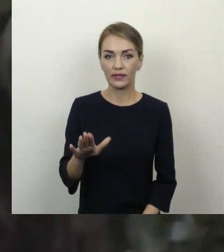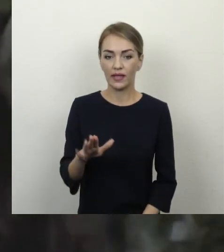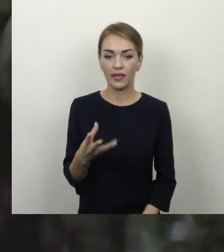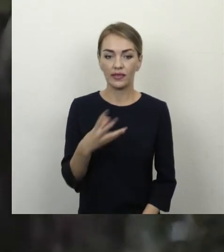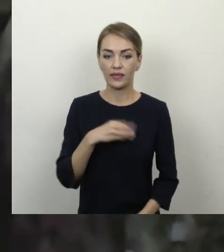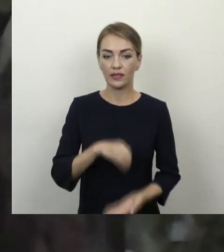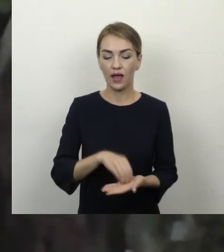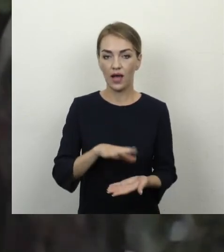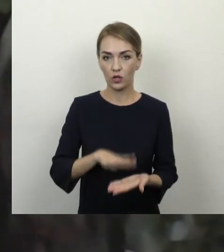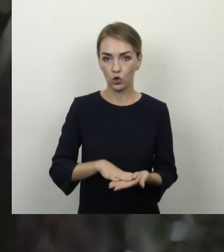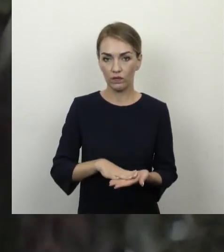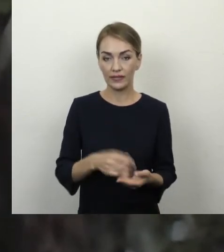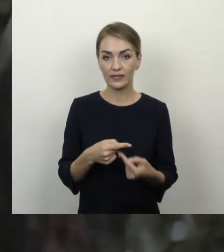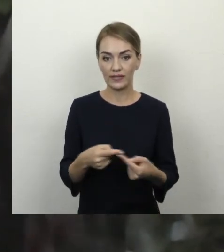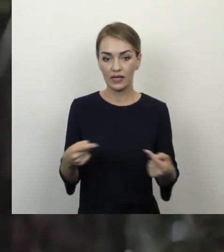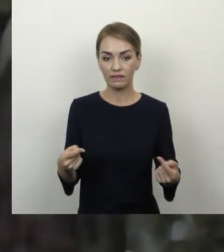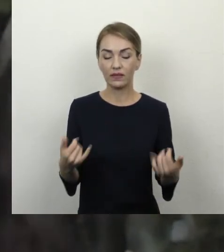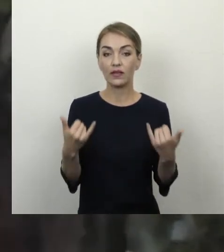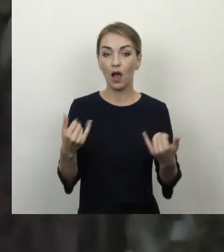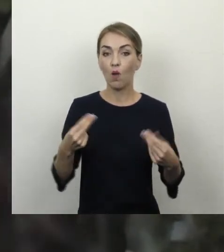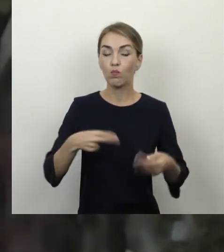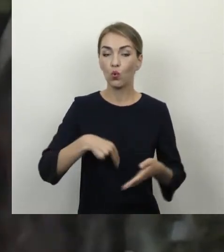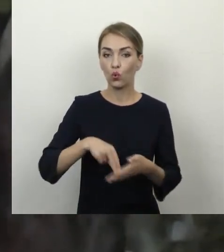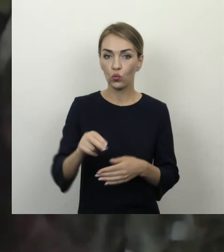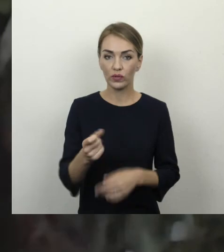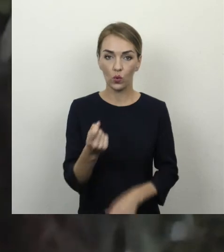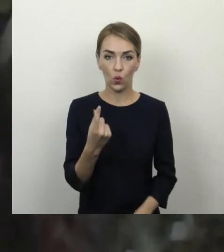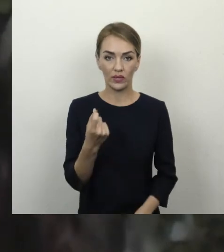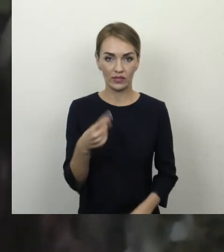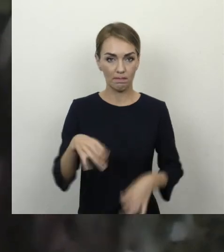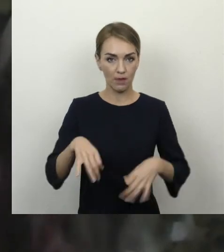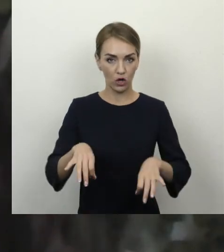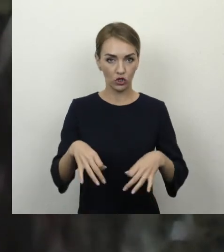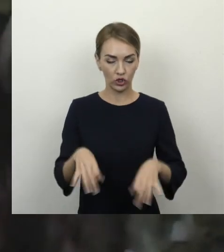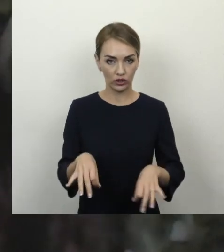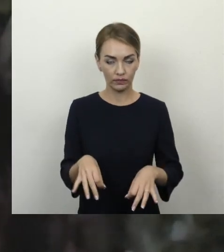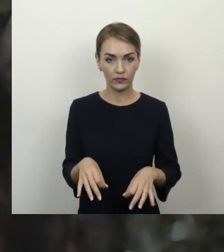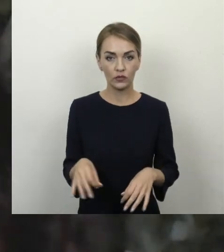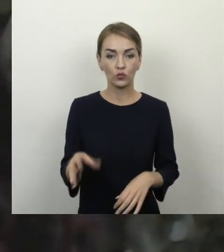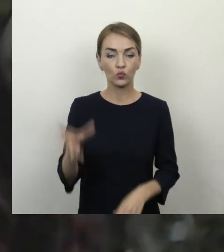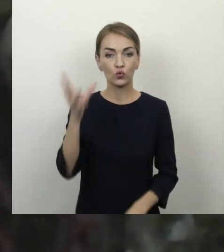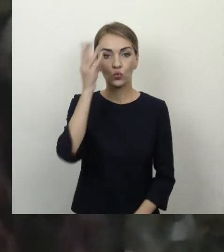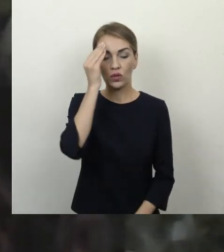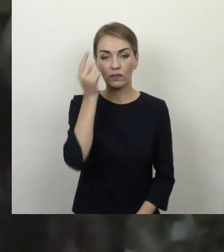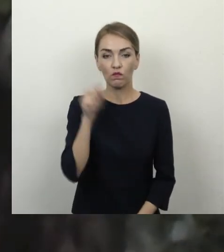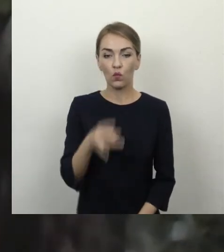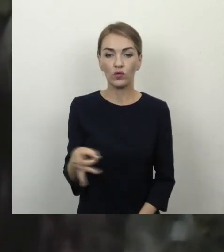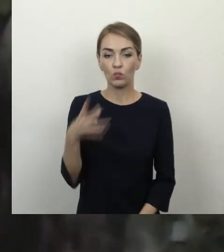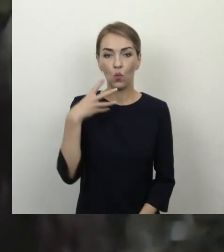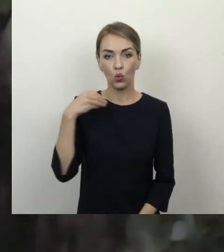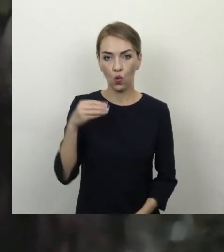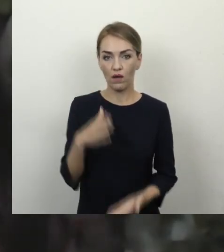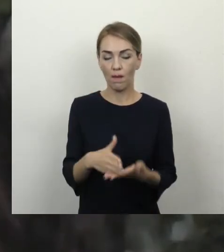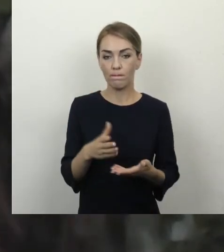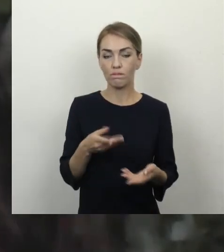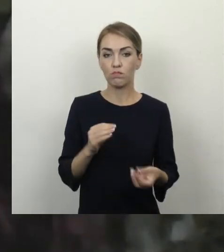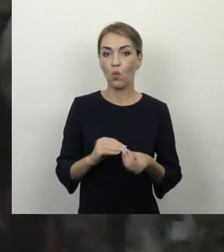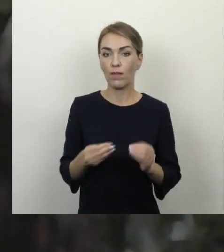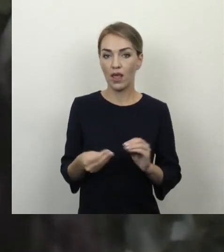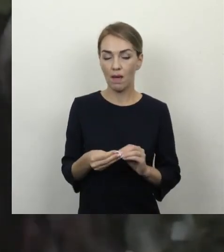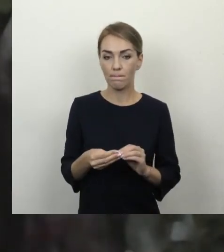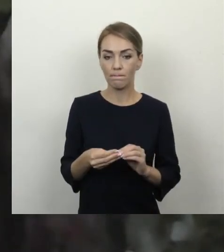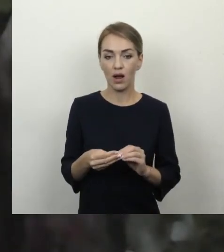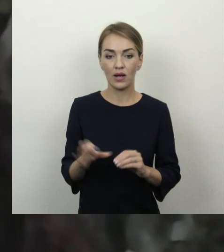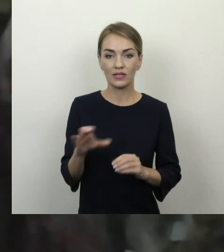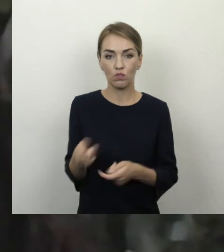million lei of undeclared assets to buy 11 vehicles. Given the fact that in